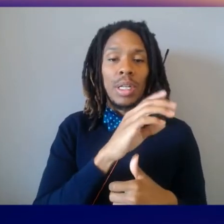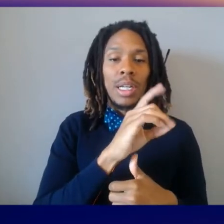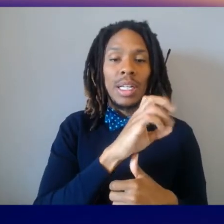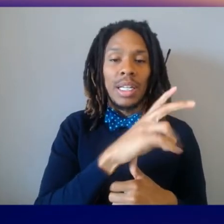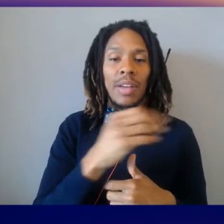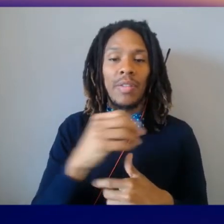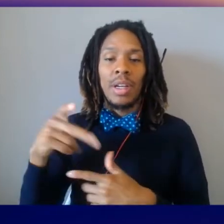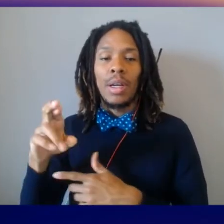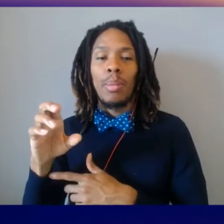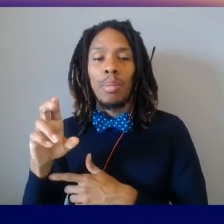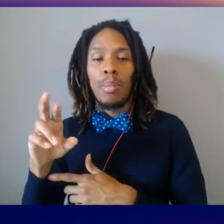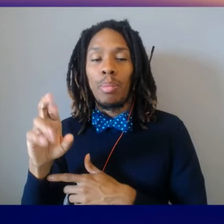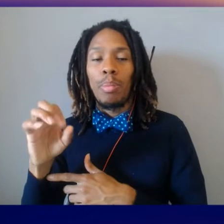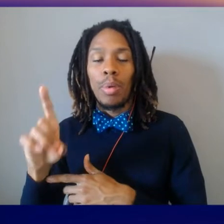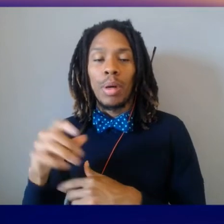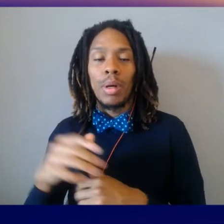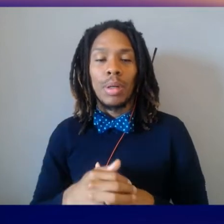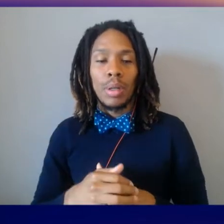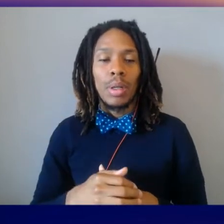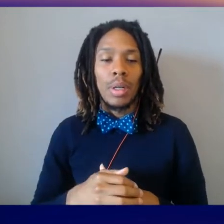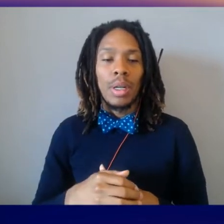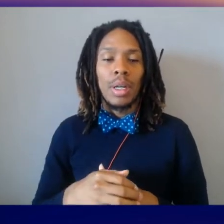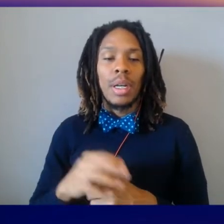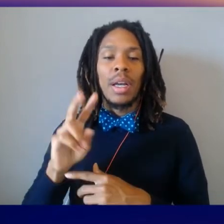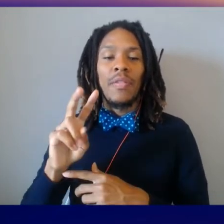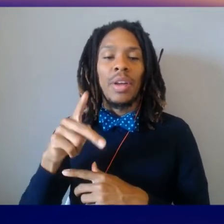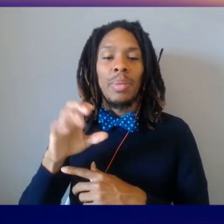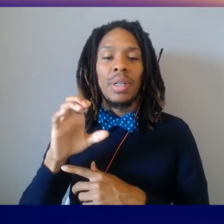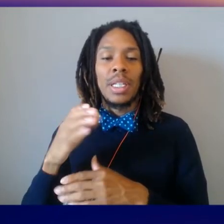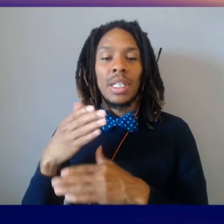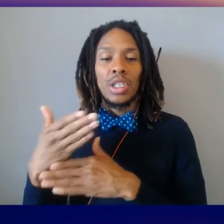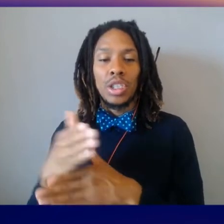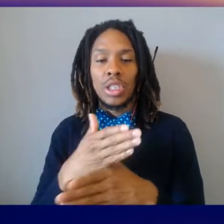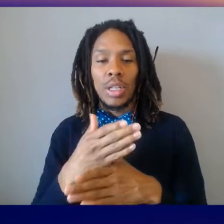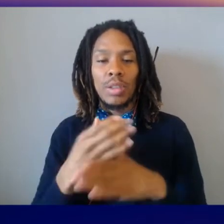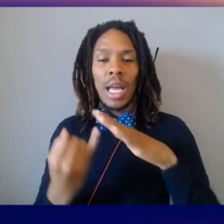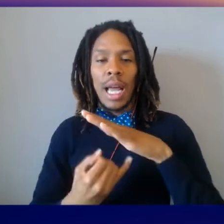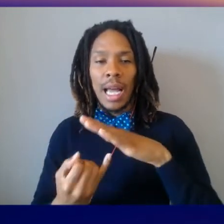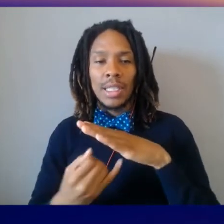shared services are isolated, and external segment is shared only with non-prod.